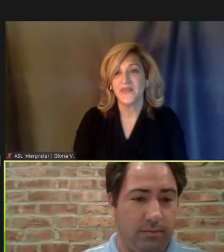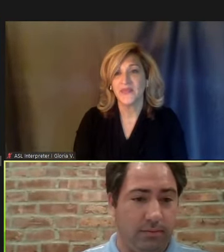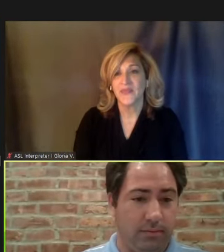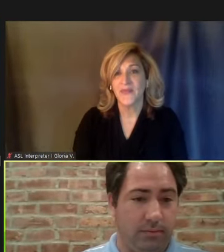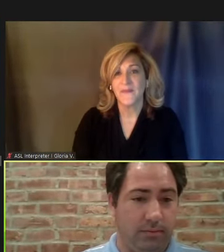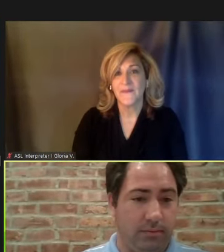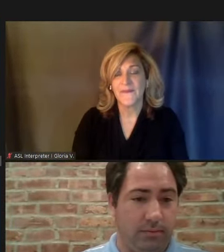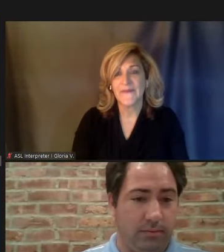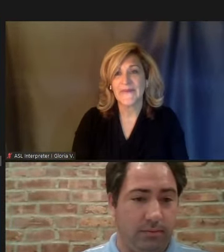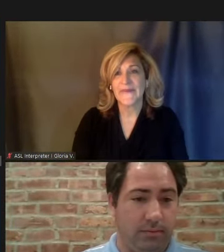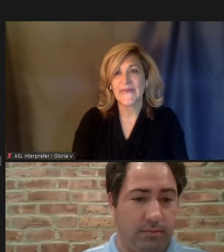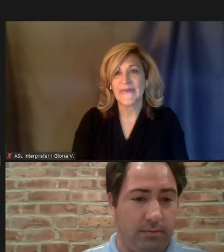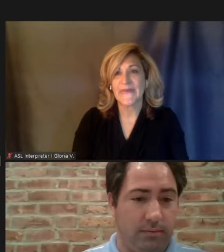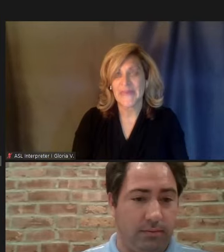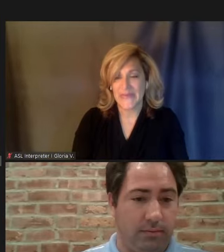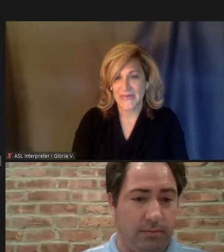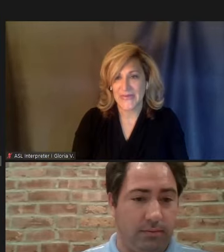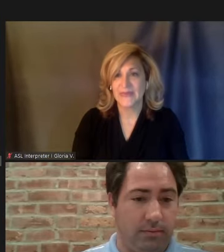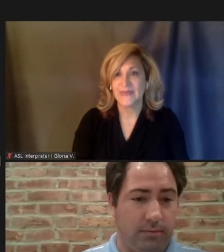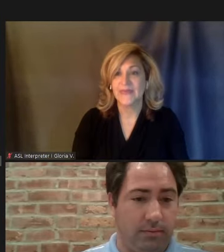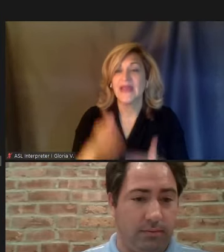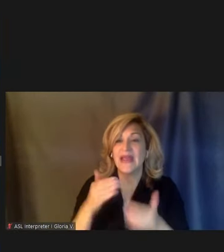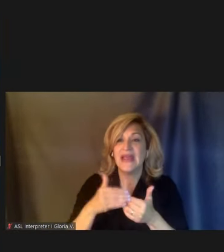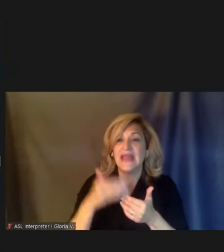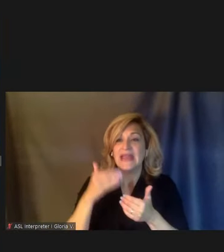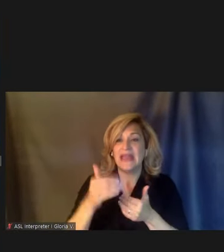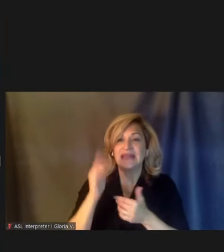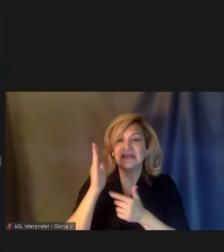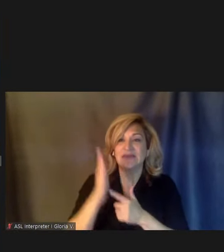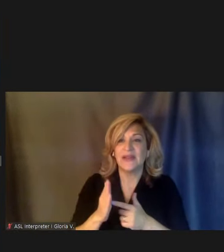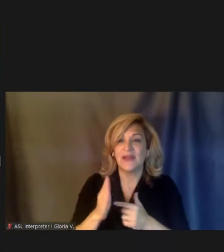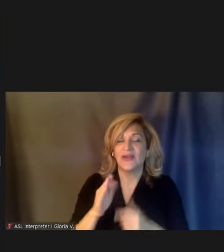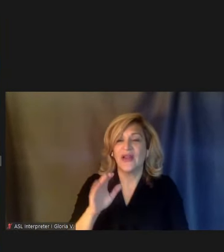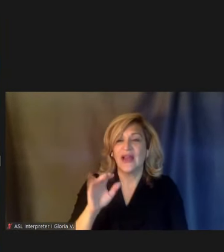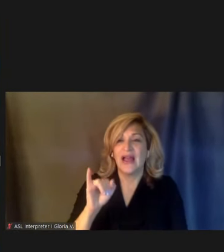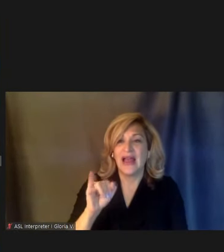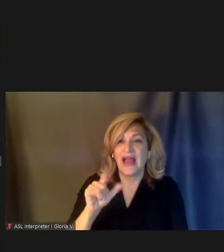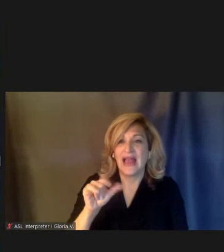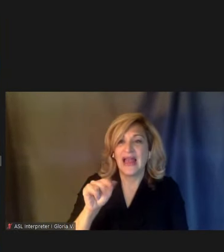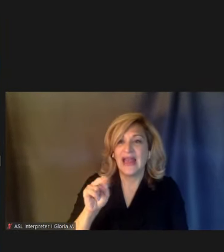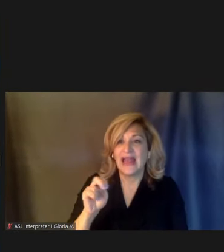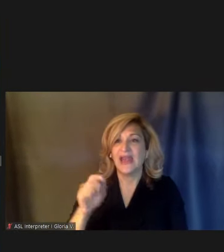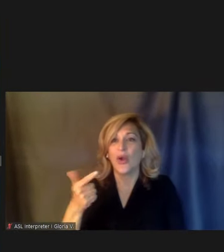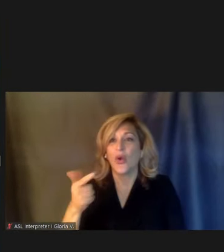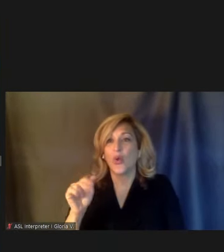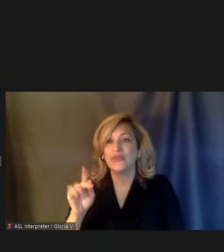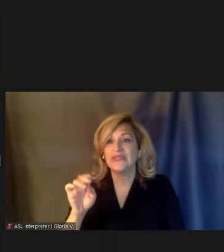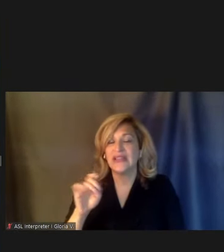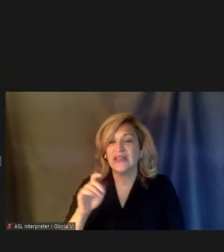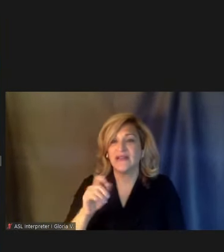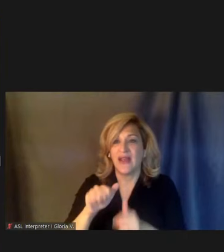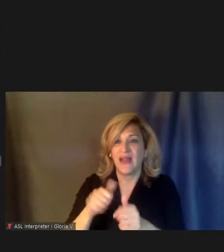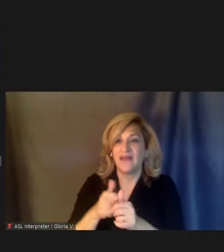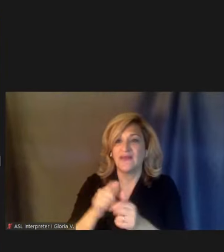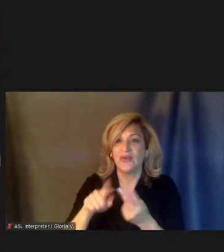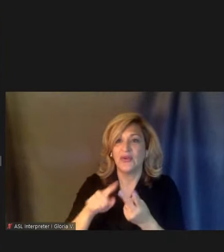Thank you. Our next speaker is Aileen Goldstein, followed by John Walker.